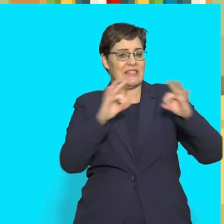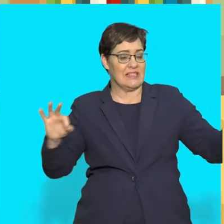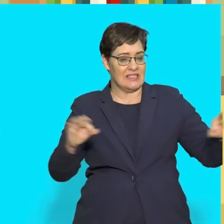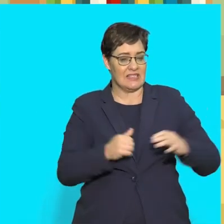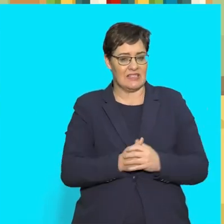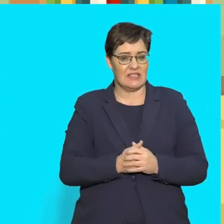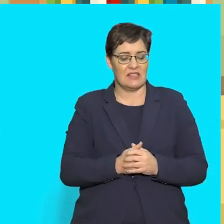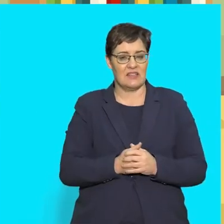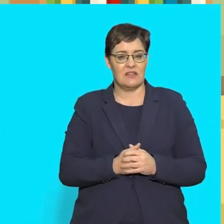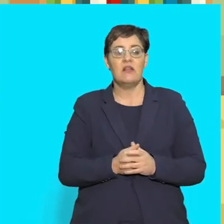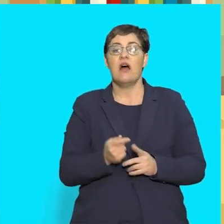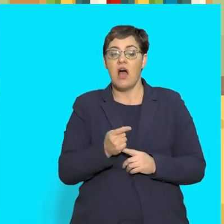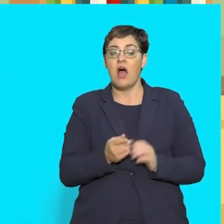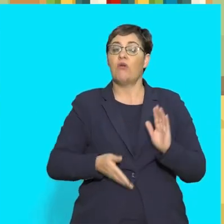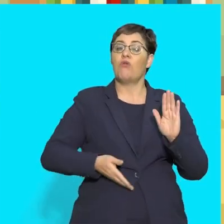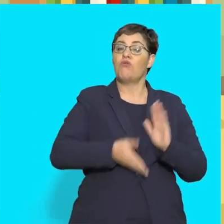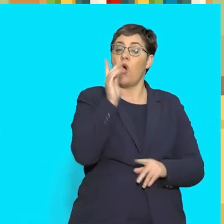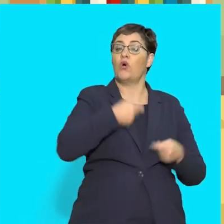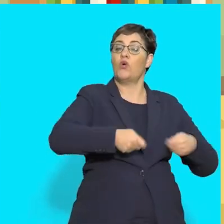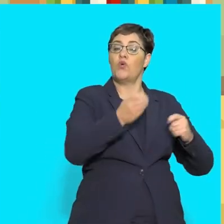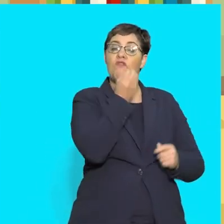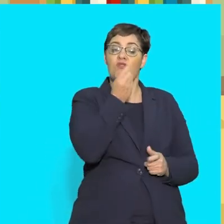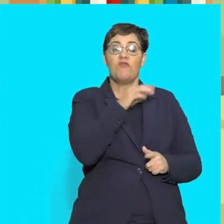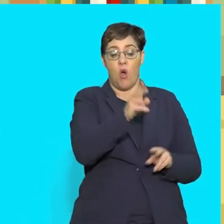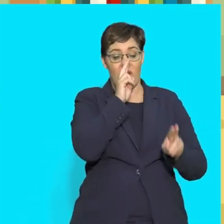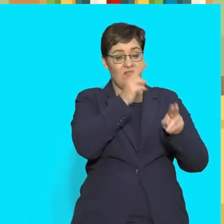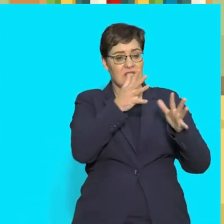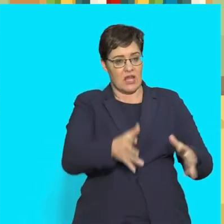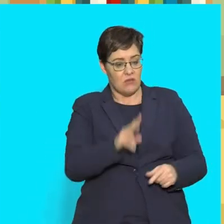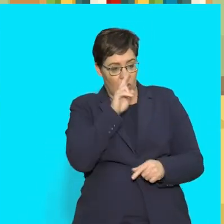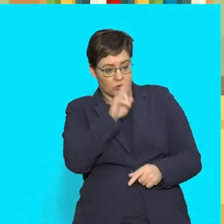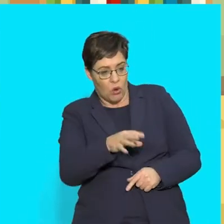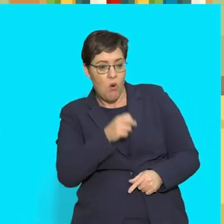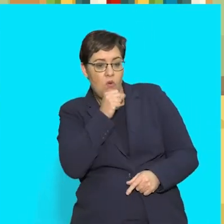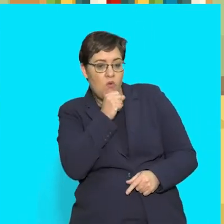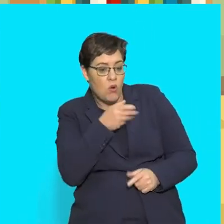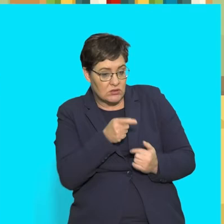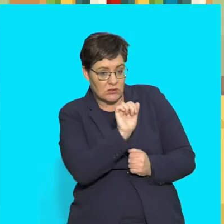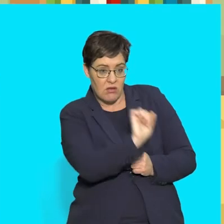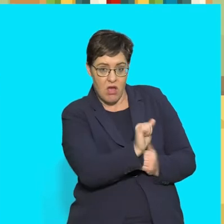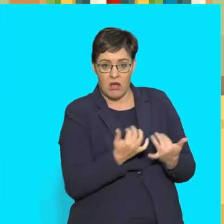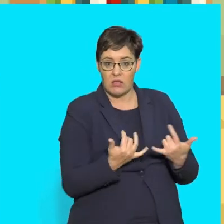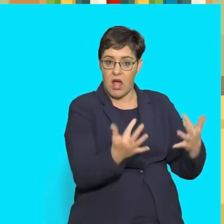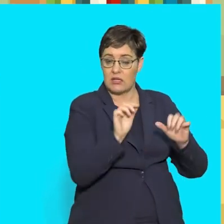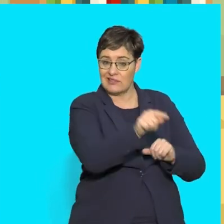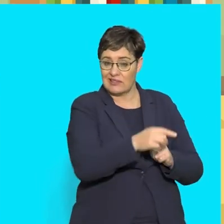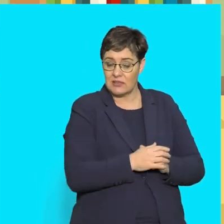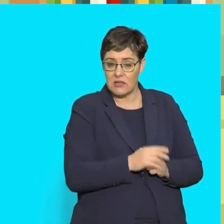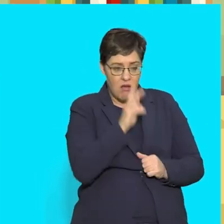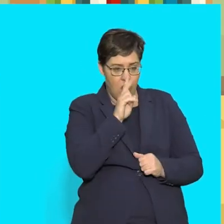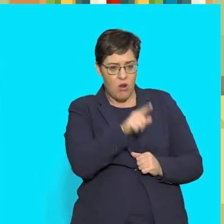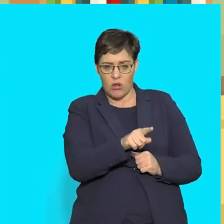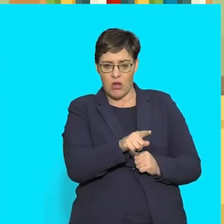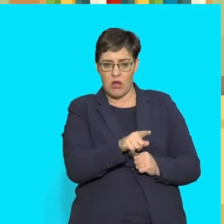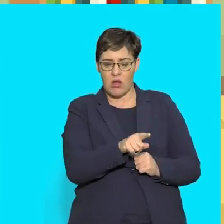this sentence. Just as she was going to cook food for her visitors, she saw the goats in her garden. Look